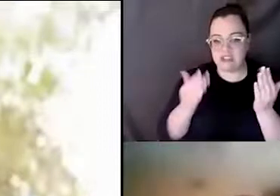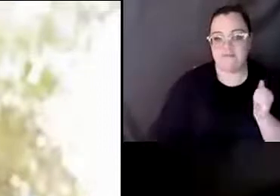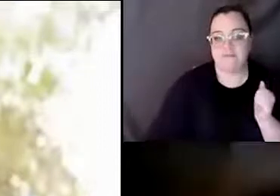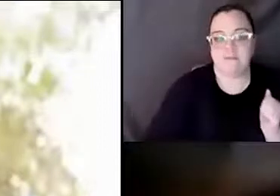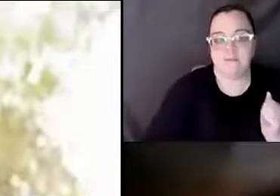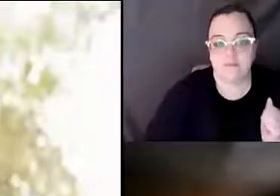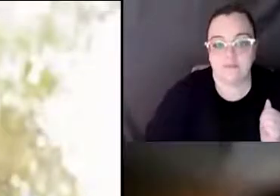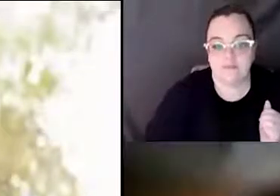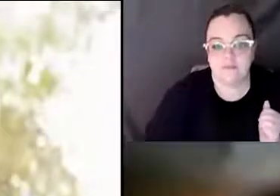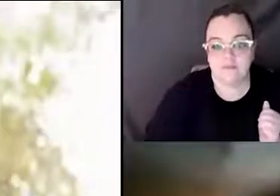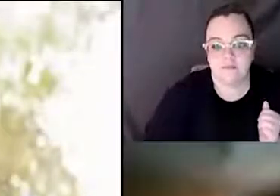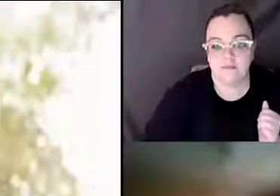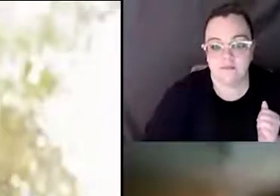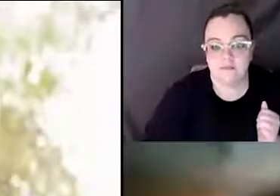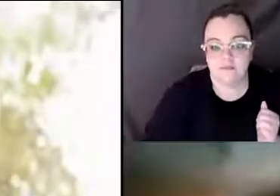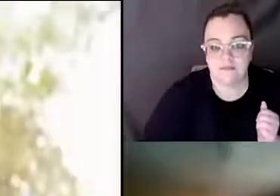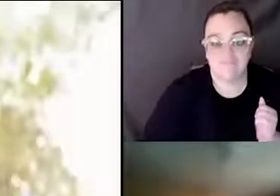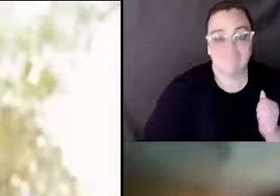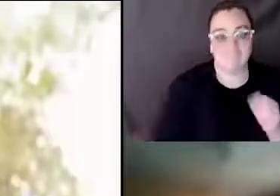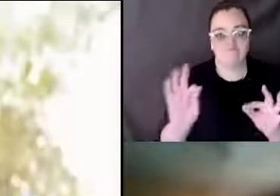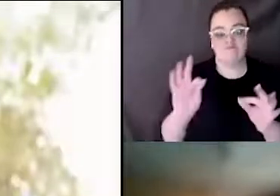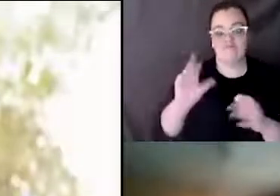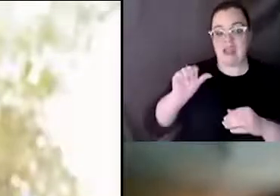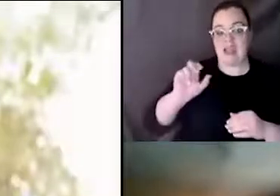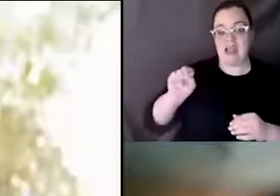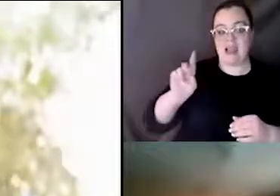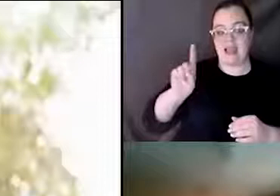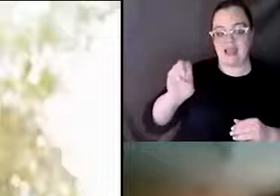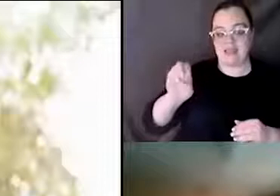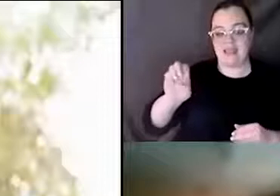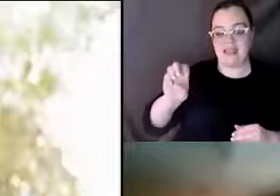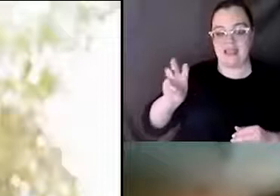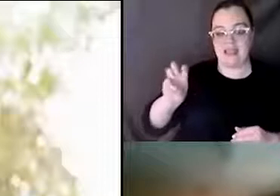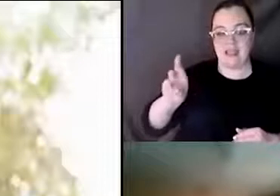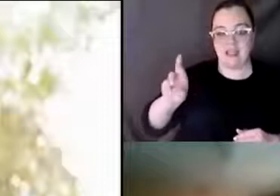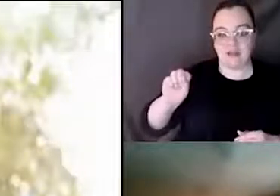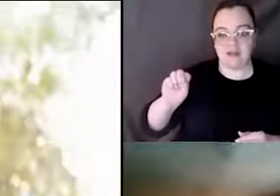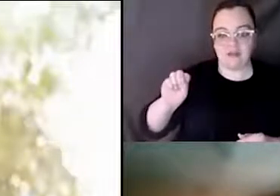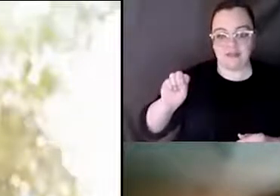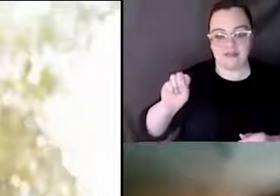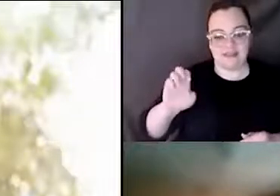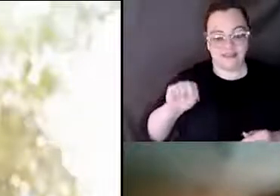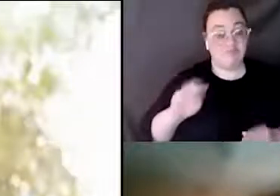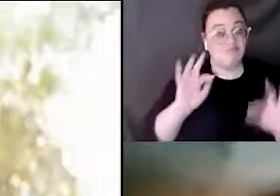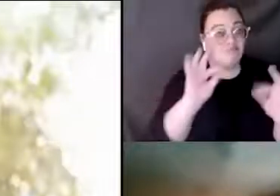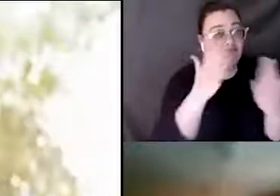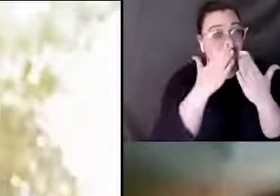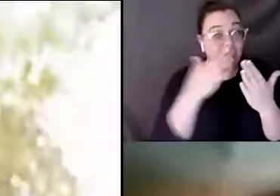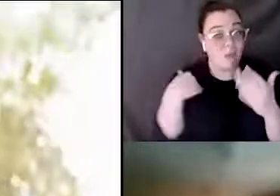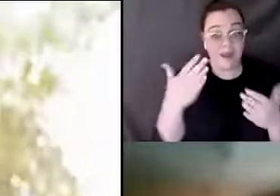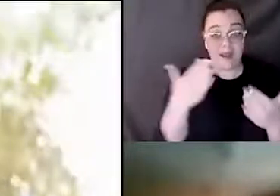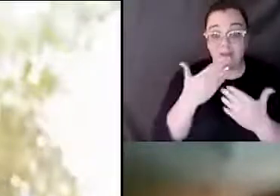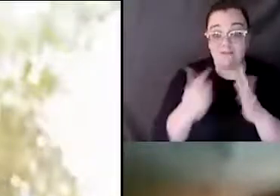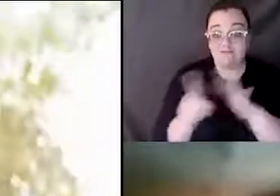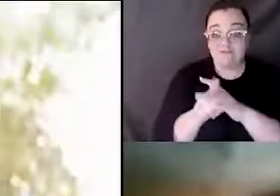You're on. Annde Ewertsen. Thank you. Thank you so much, Mark. We're so happy to be here and let us talk about what's happening that's